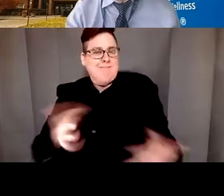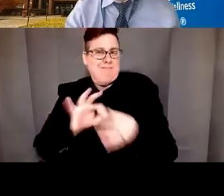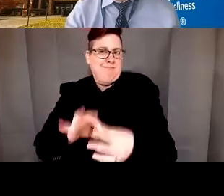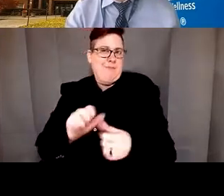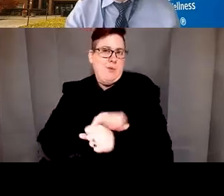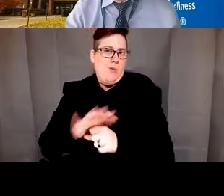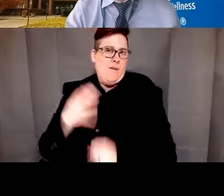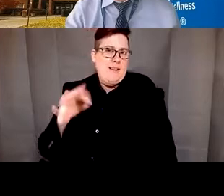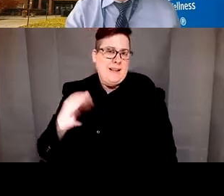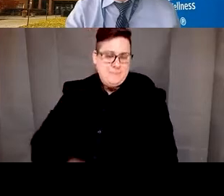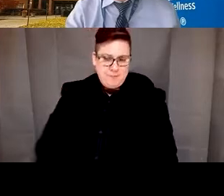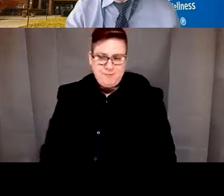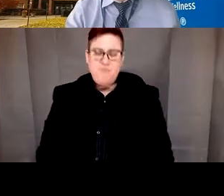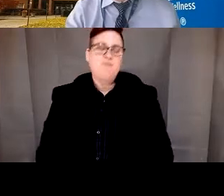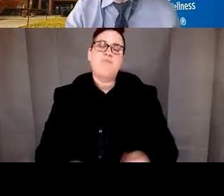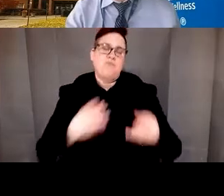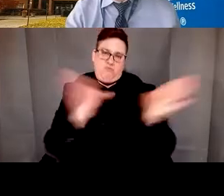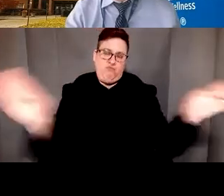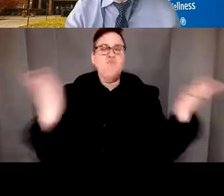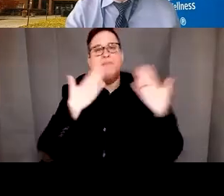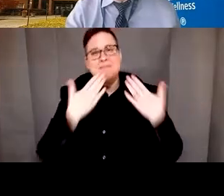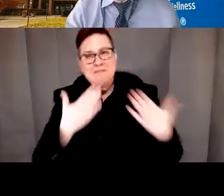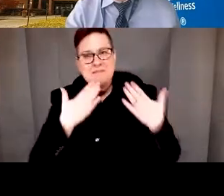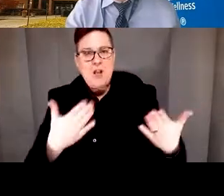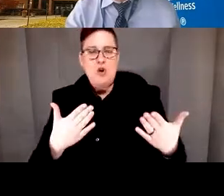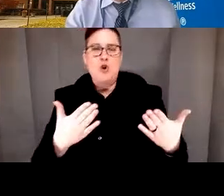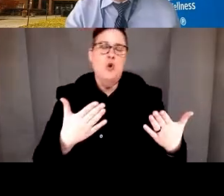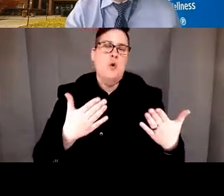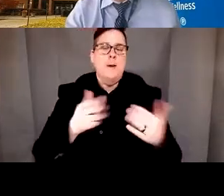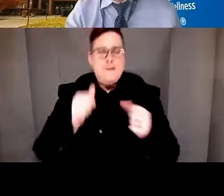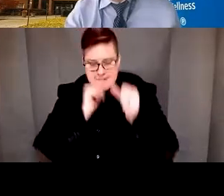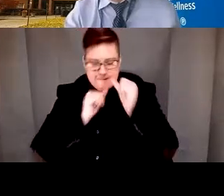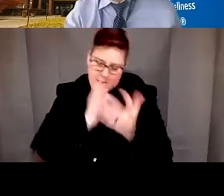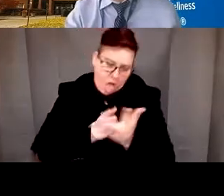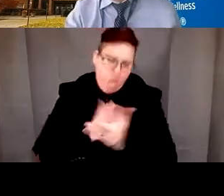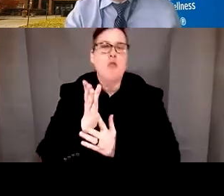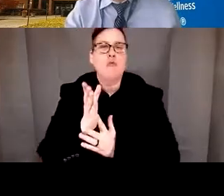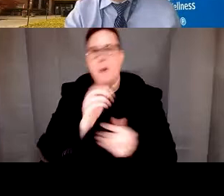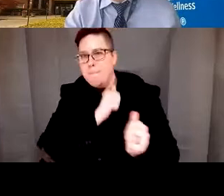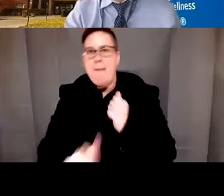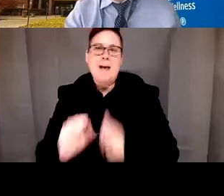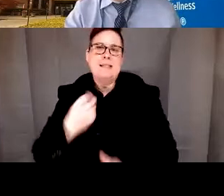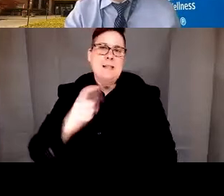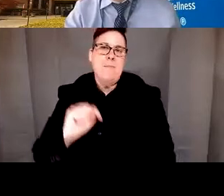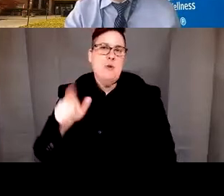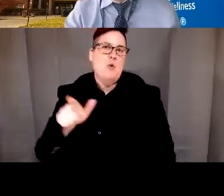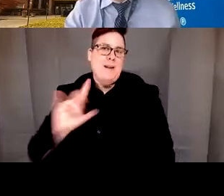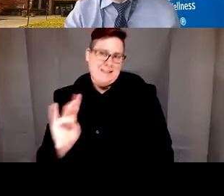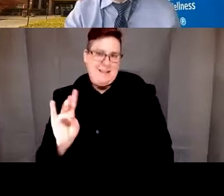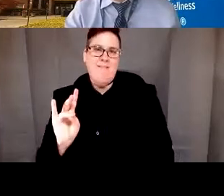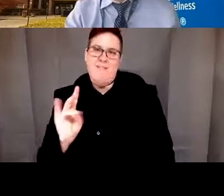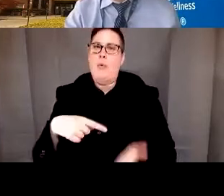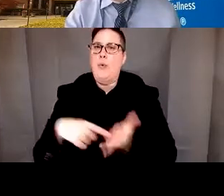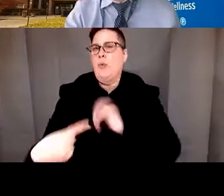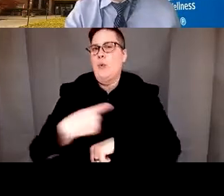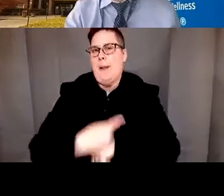And overall, I just want to thank you for everybody for getting through this September 27th deadline,